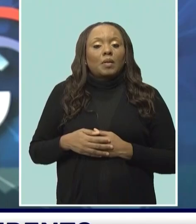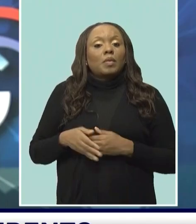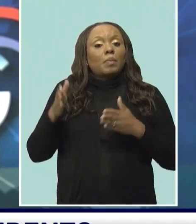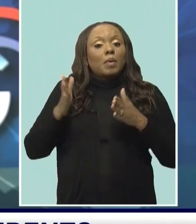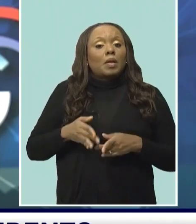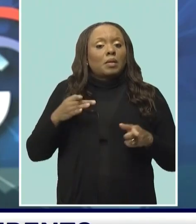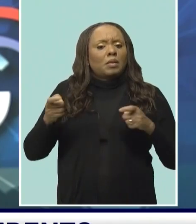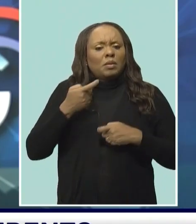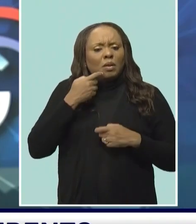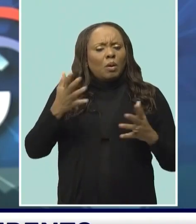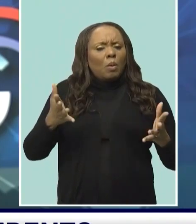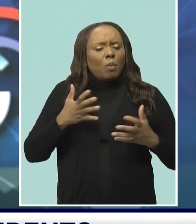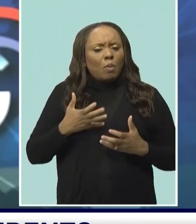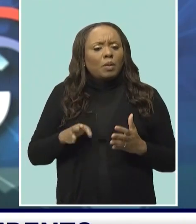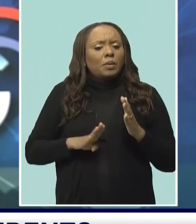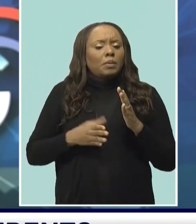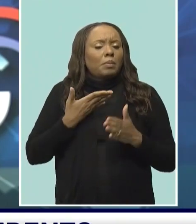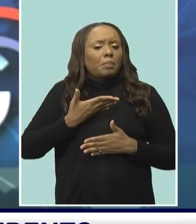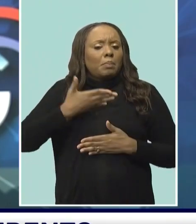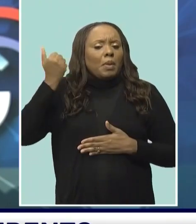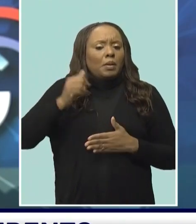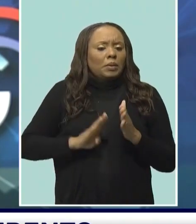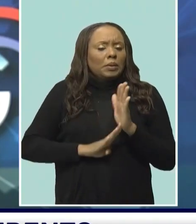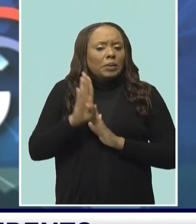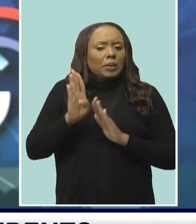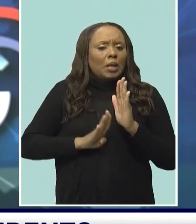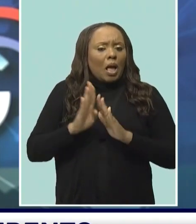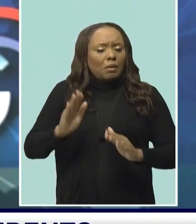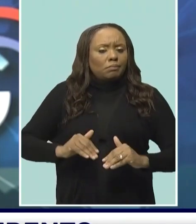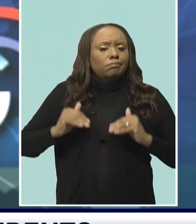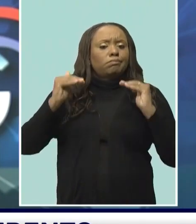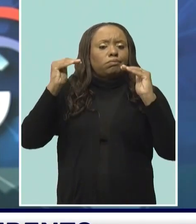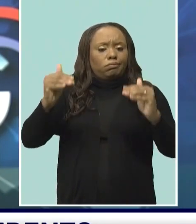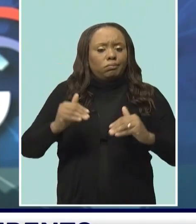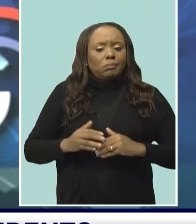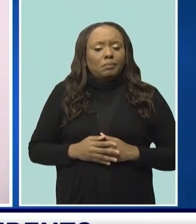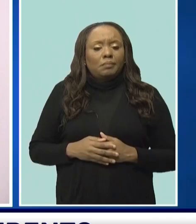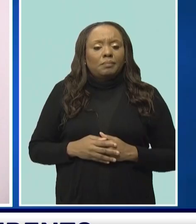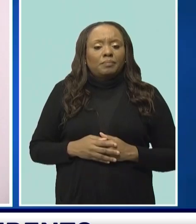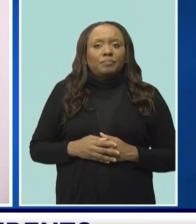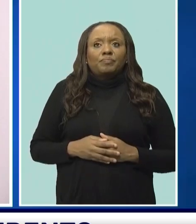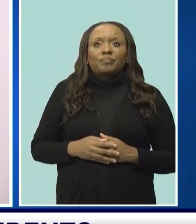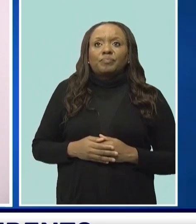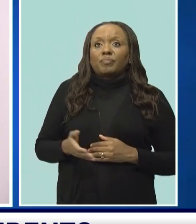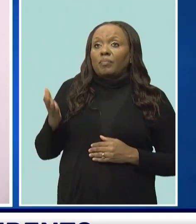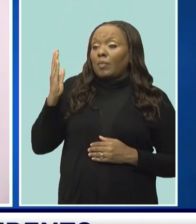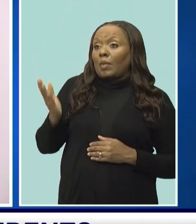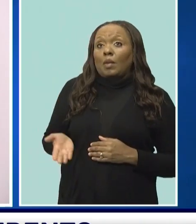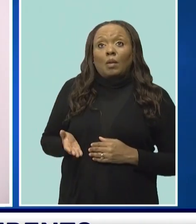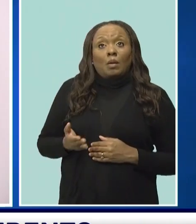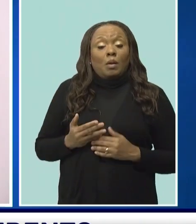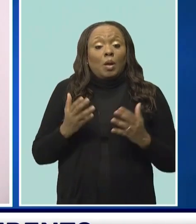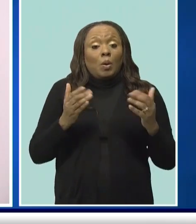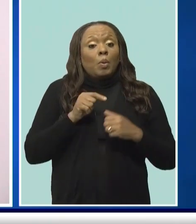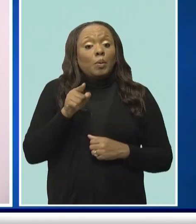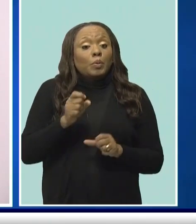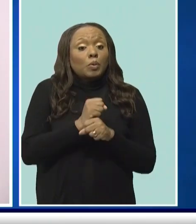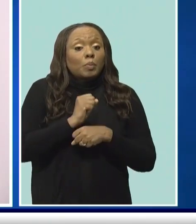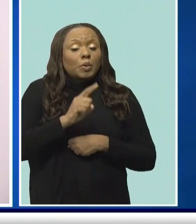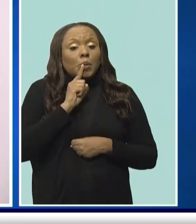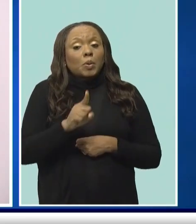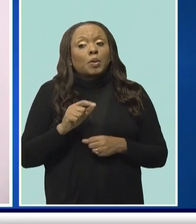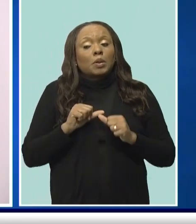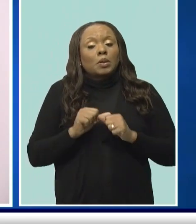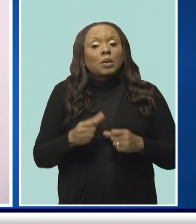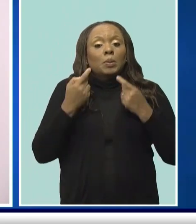develop the best in the industry and keep standards high. Make sure that you continue to excel